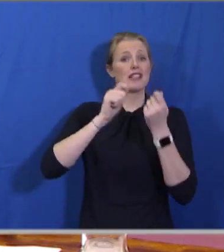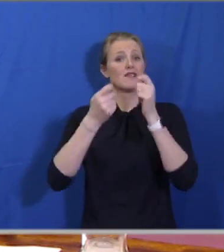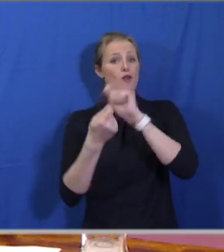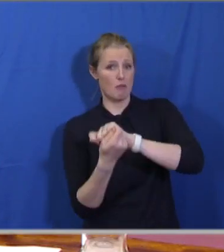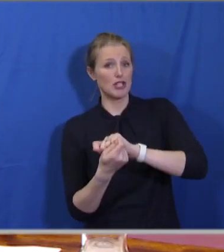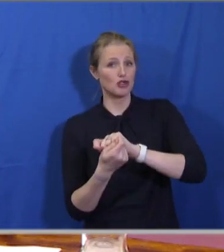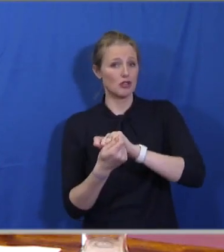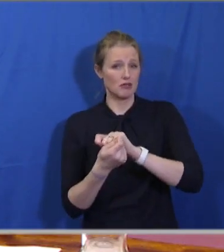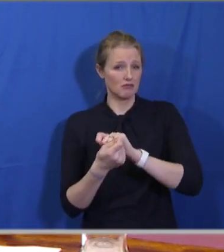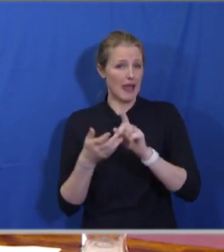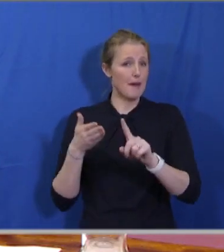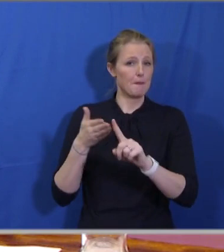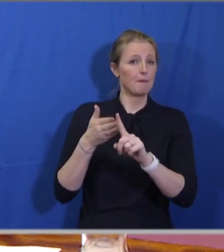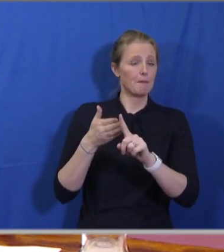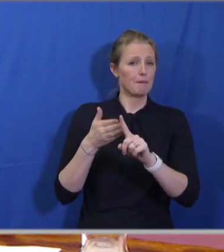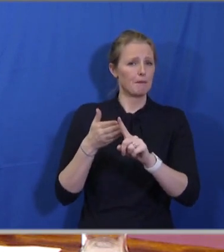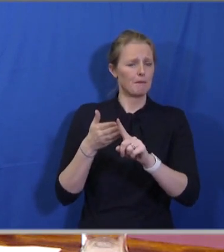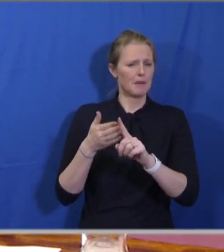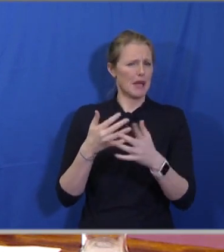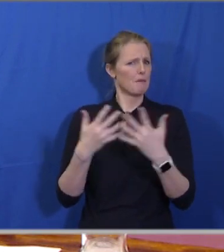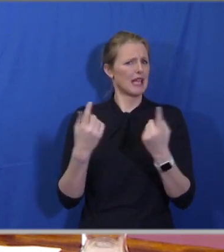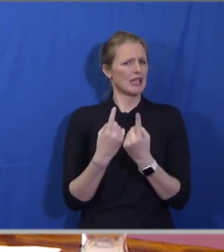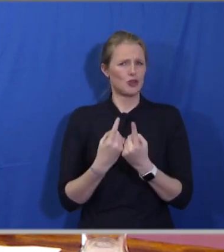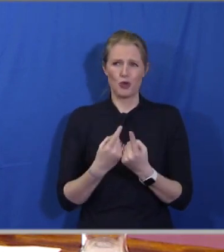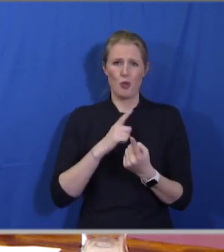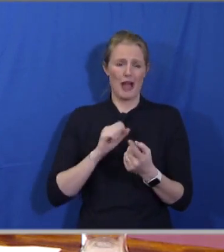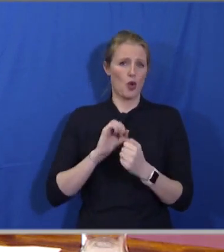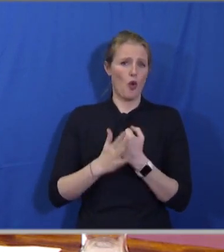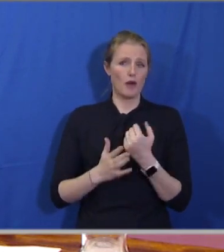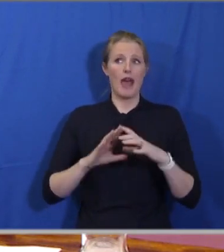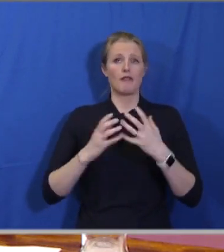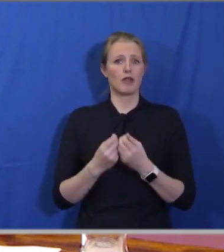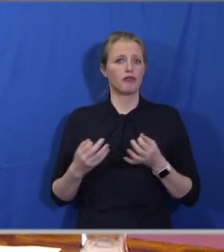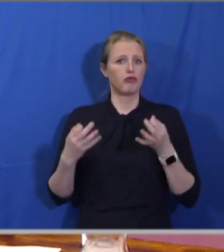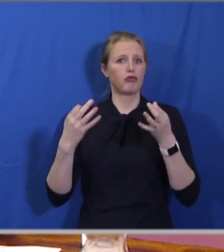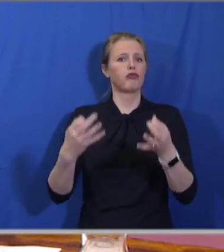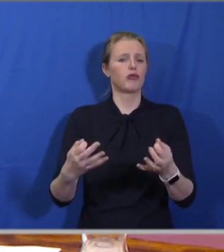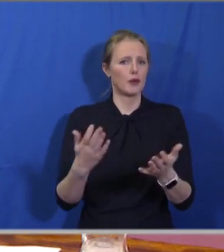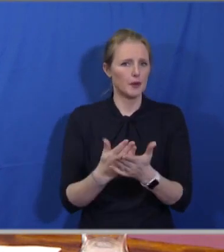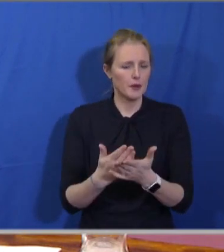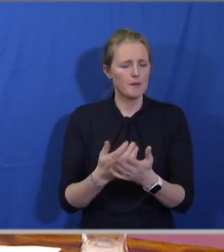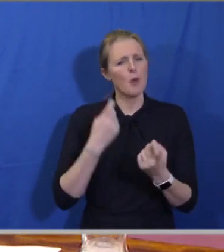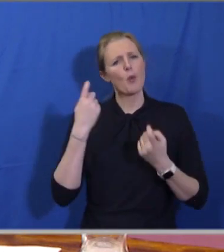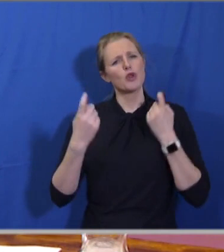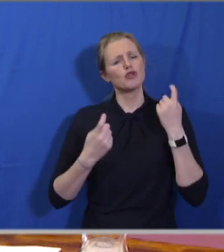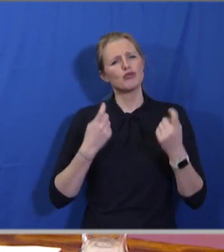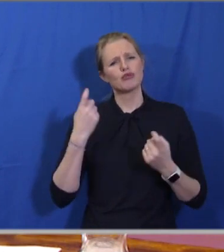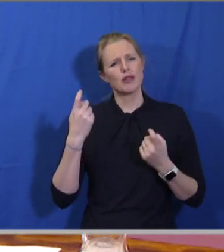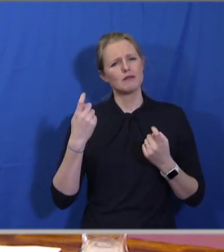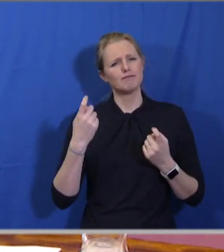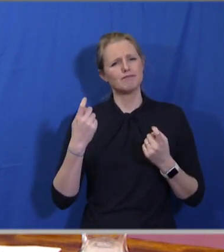massive issue, especially during the COVID process, COVID pandemic. And I'm just wondering,